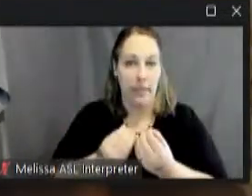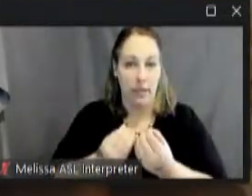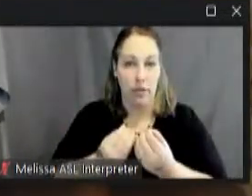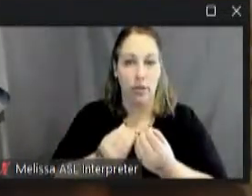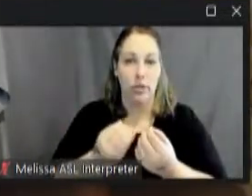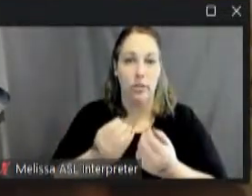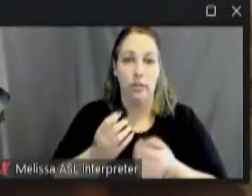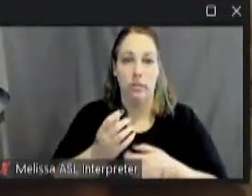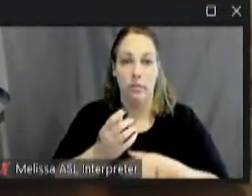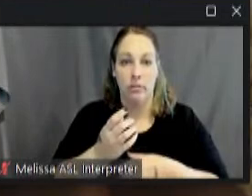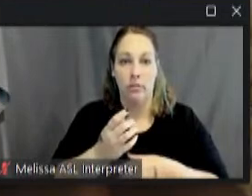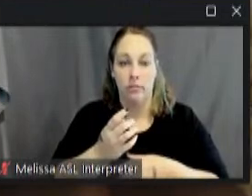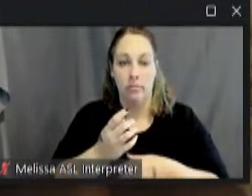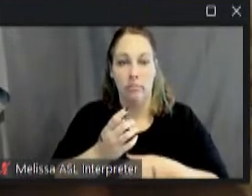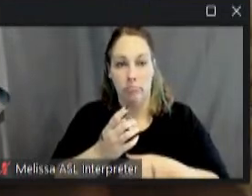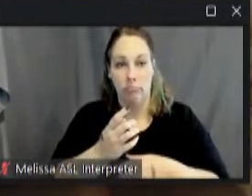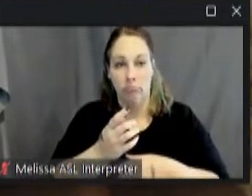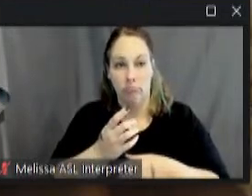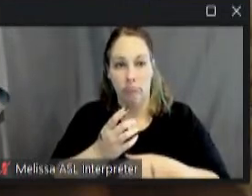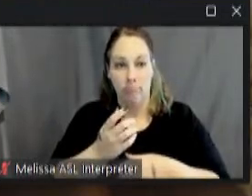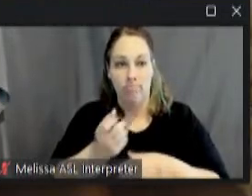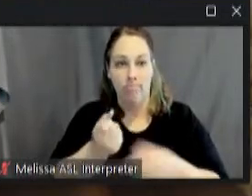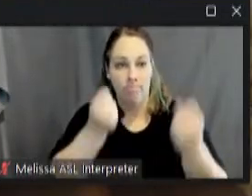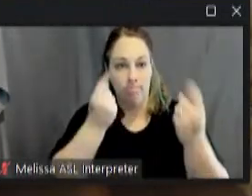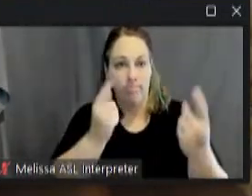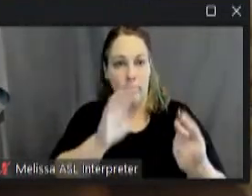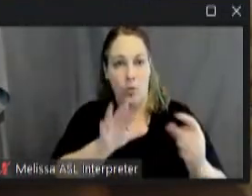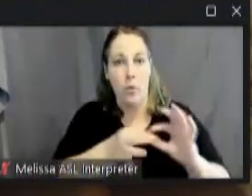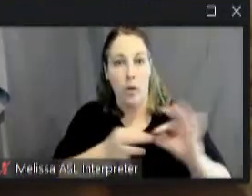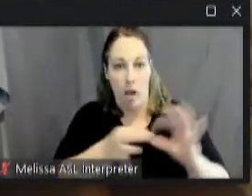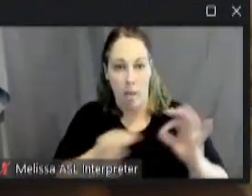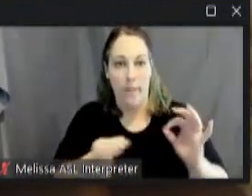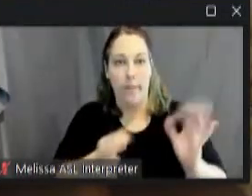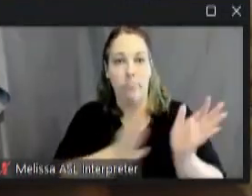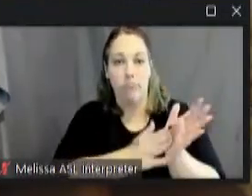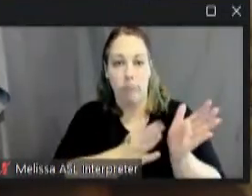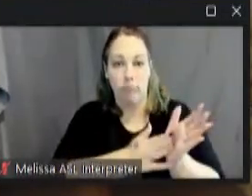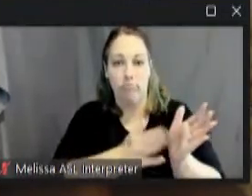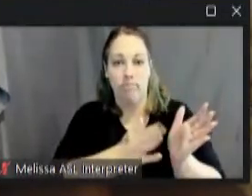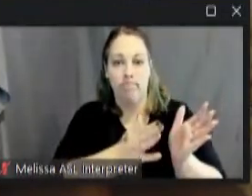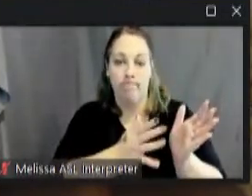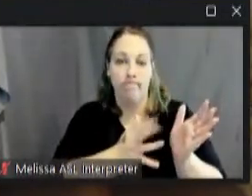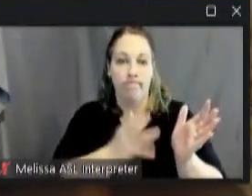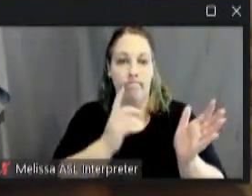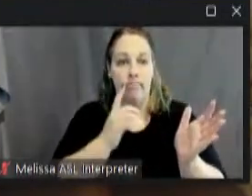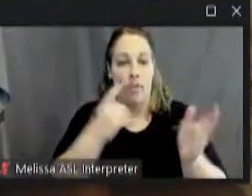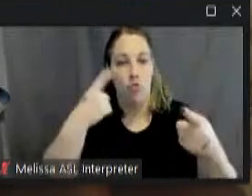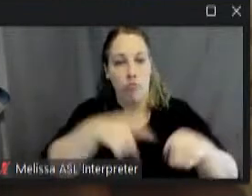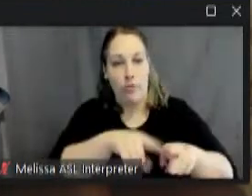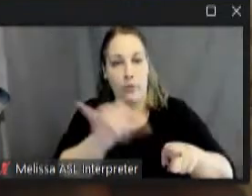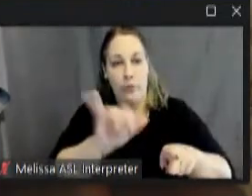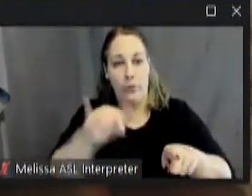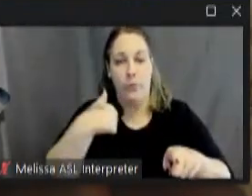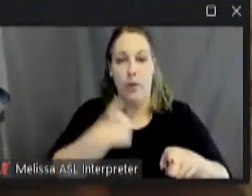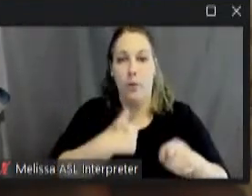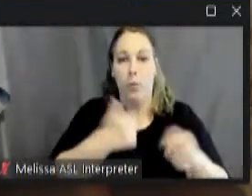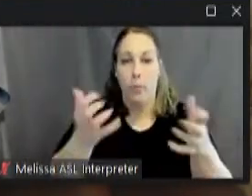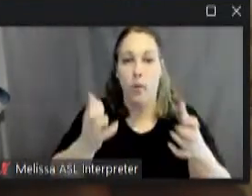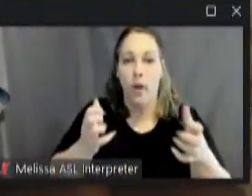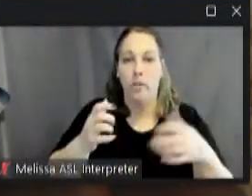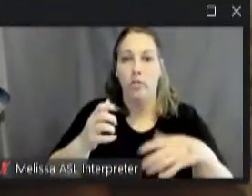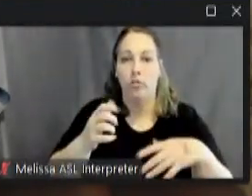echo your comments and would like to underscore some situations that we deem